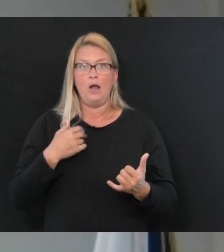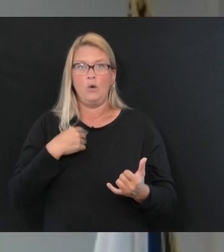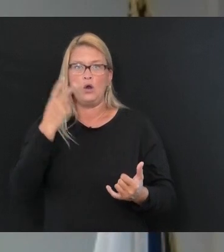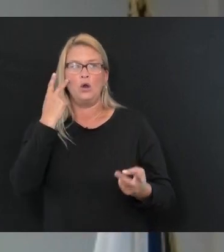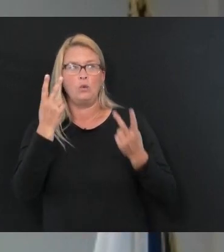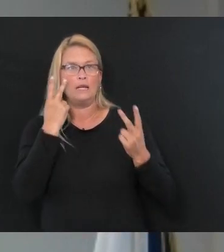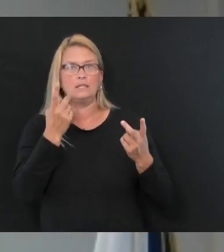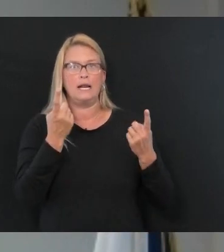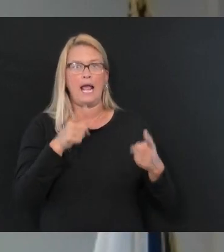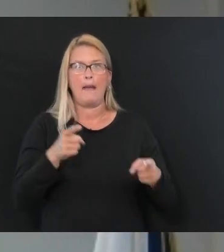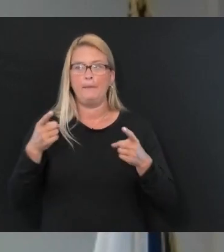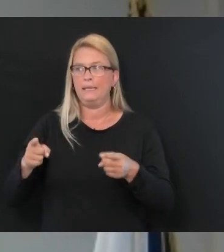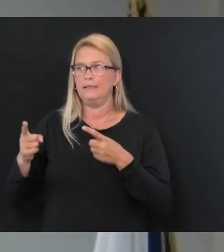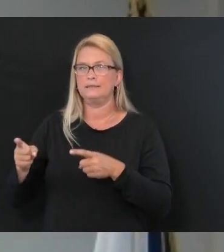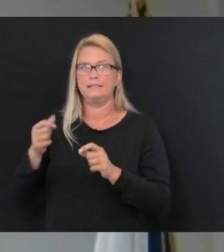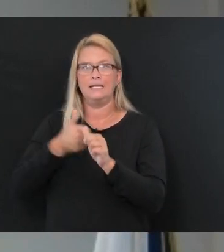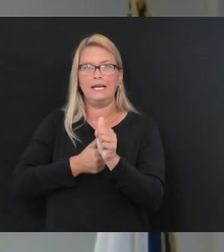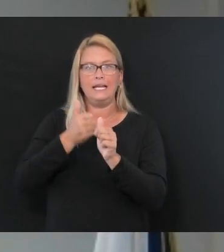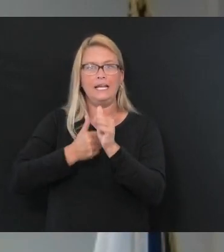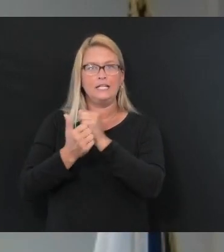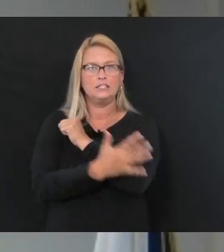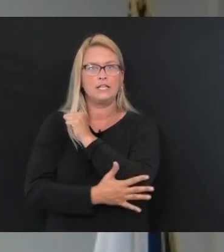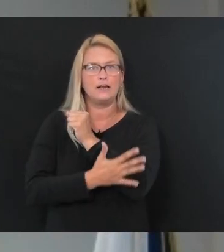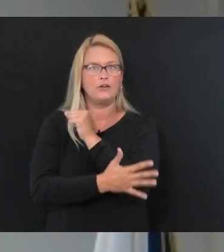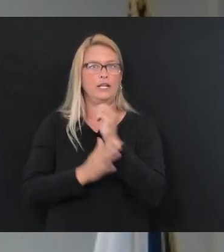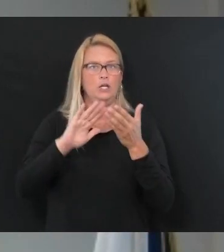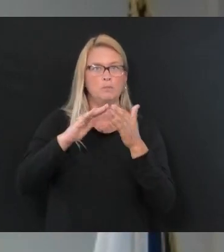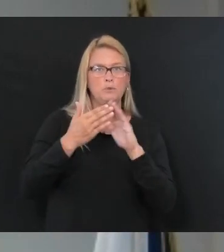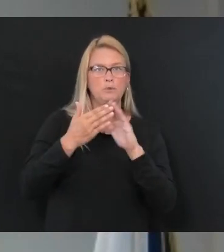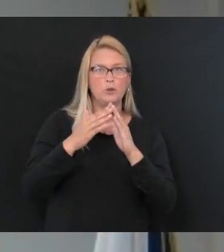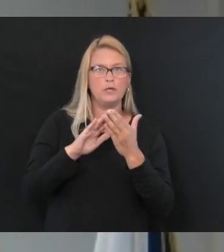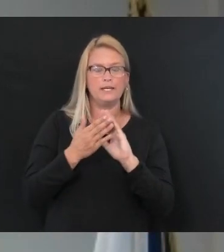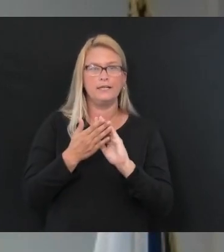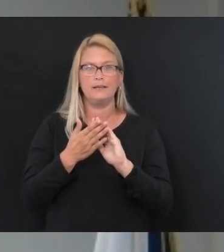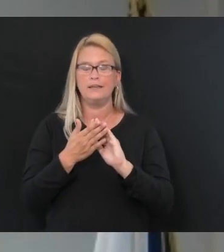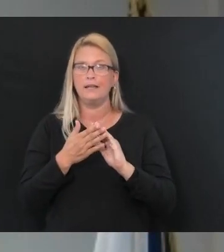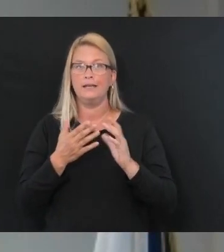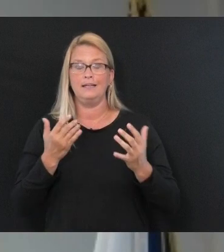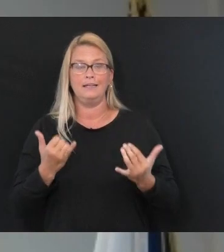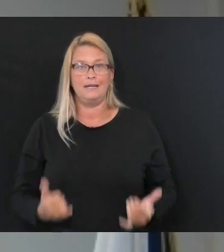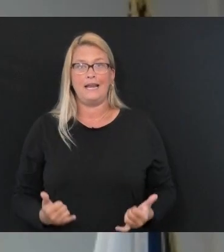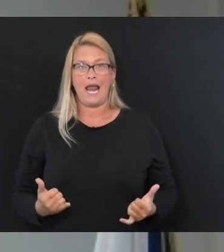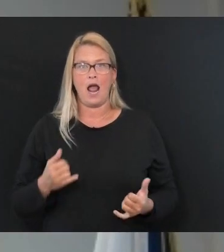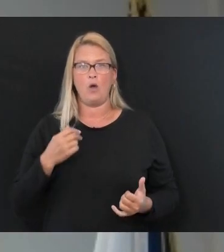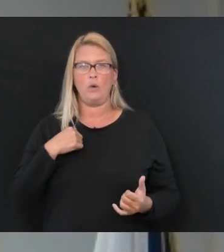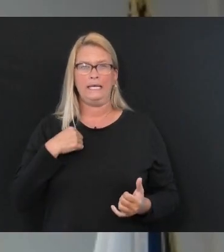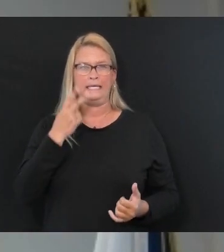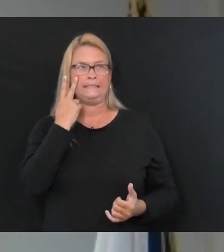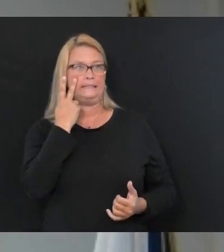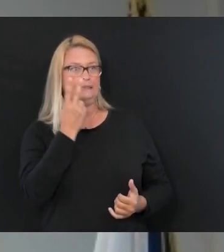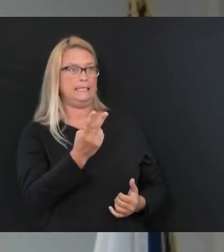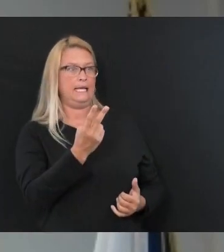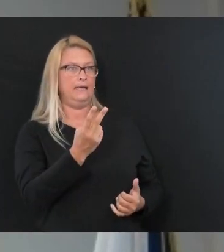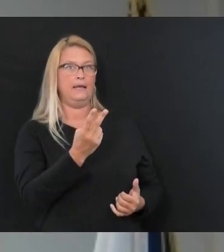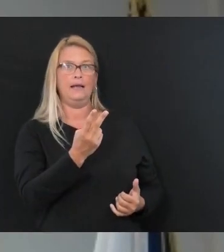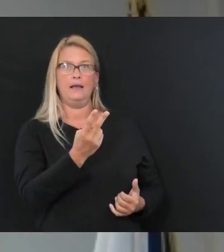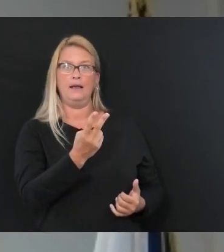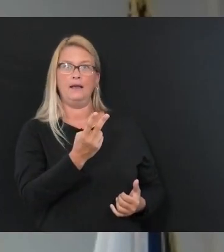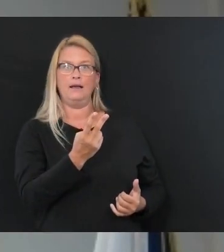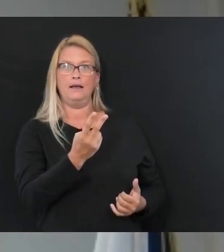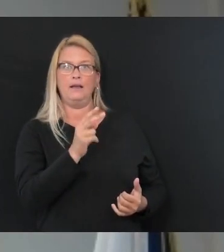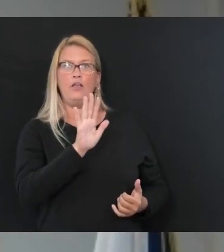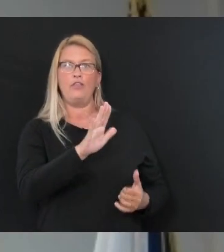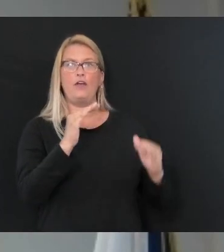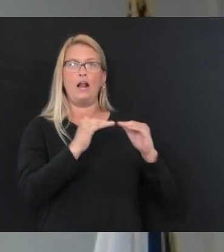And as the governor said, and as Clay said, this is a way to look at counties with regard to the level